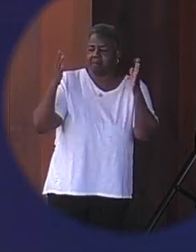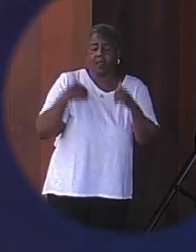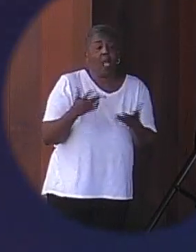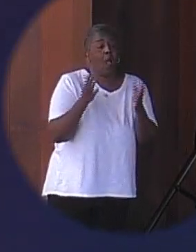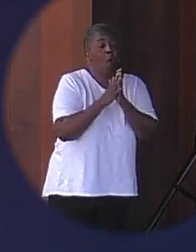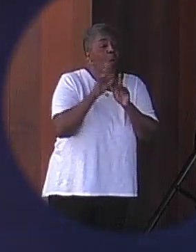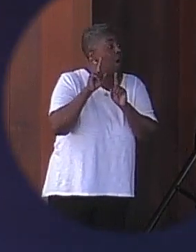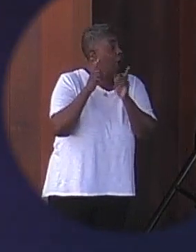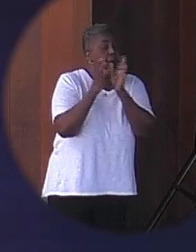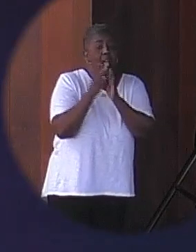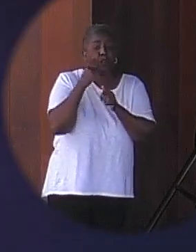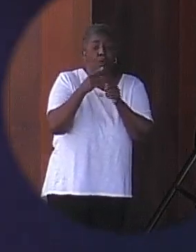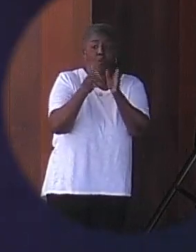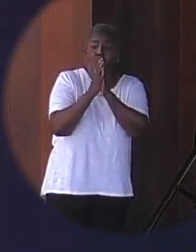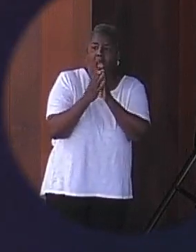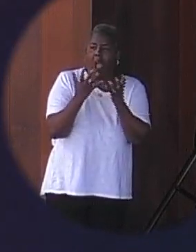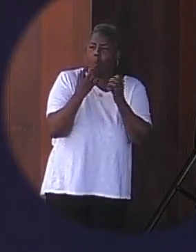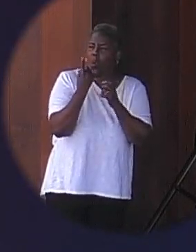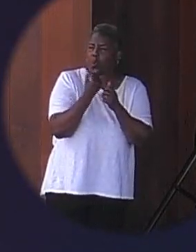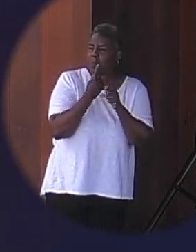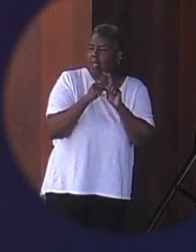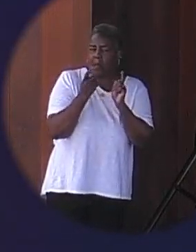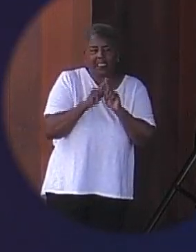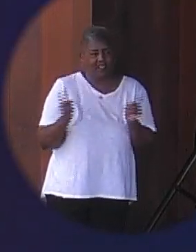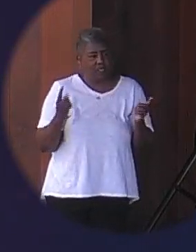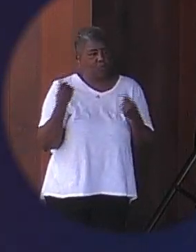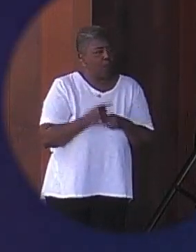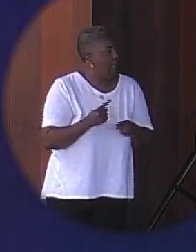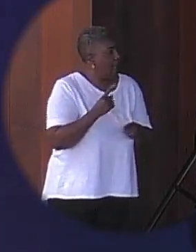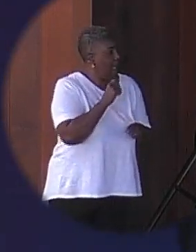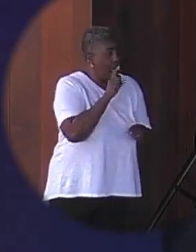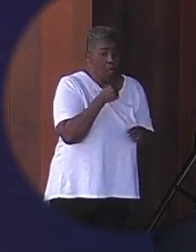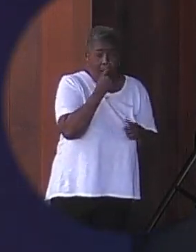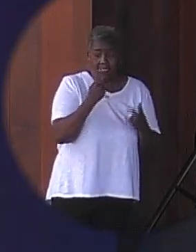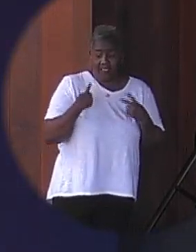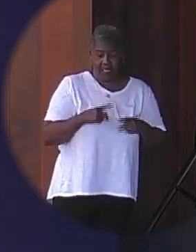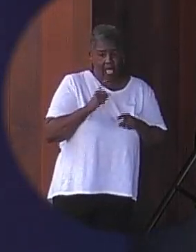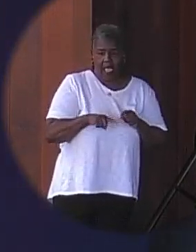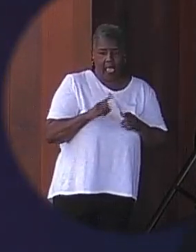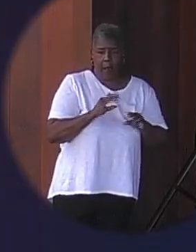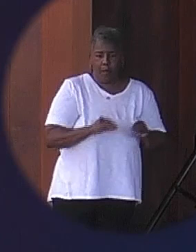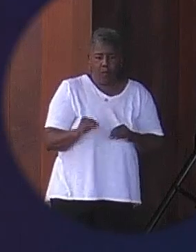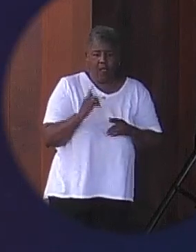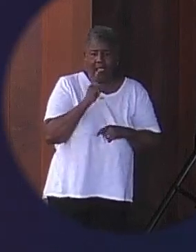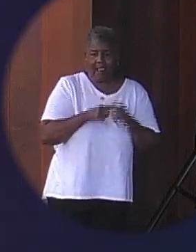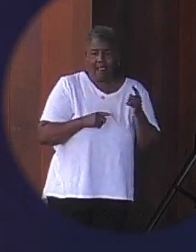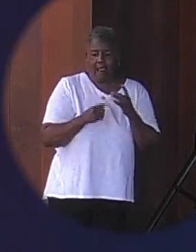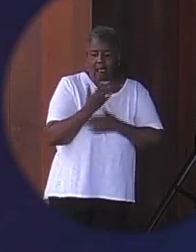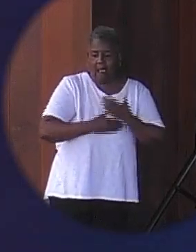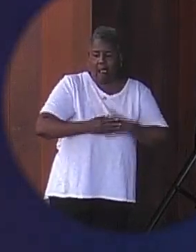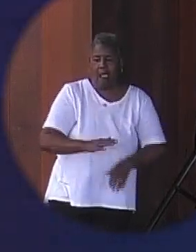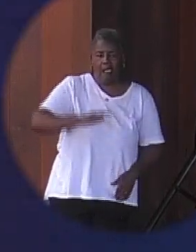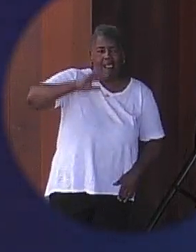I'm gonna ask your prayers because I want to do something a little different today. Not only because I'm physically not able to lift my hands the